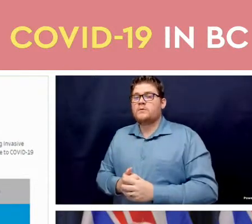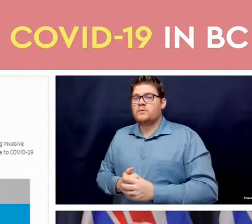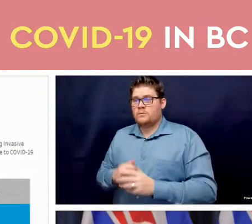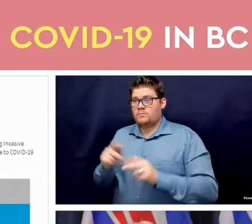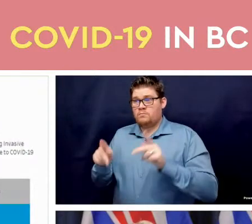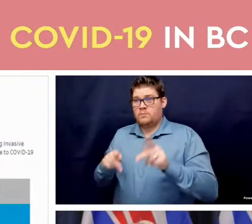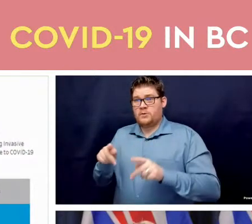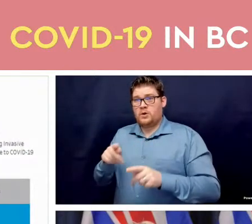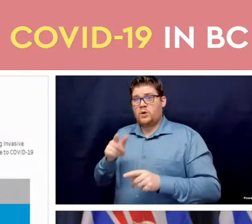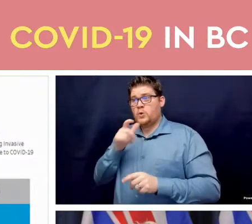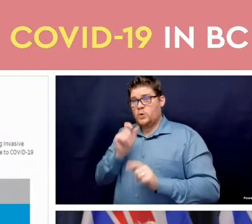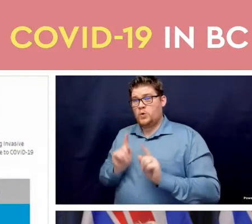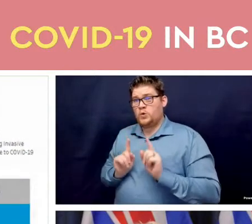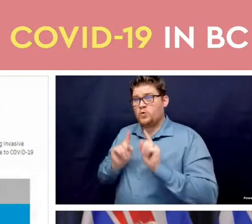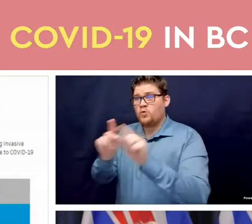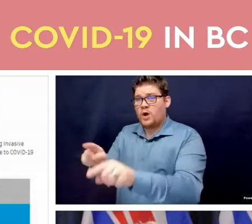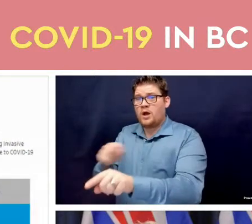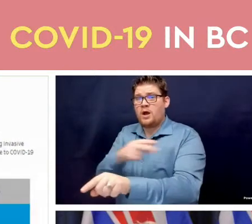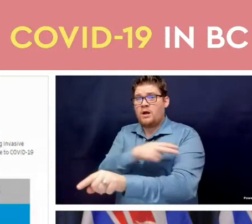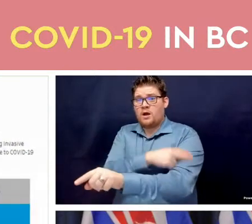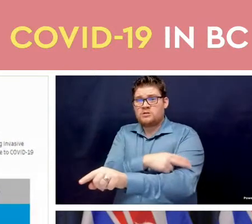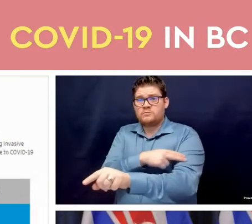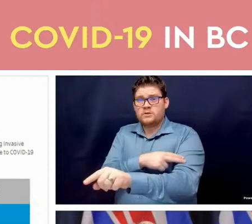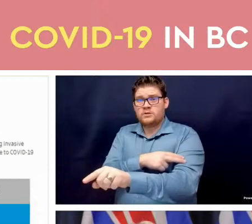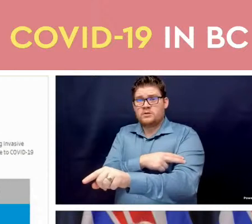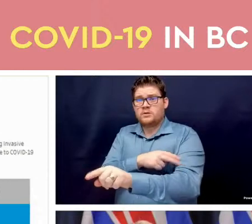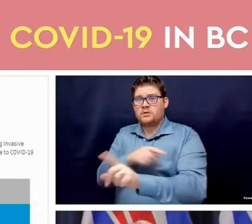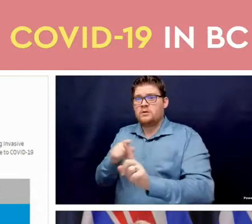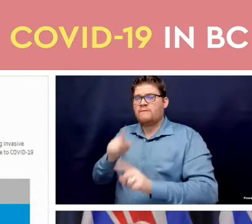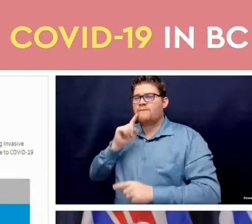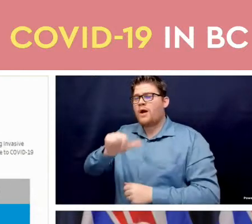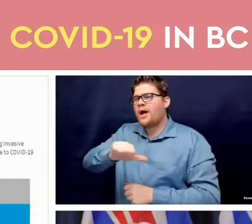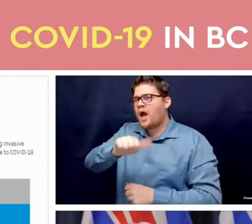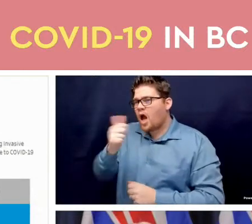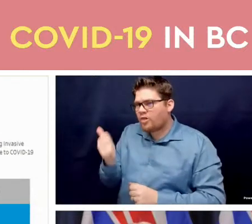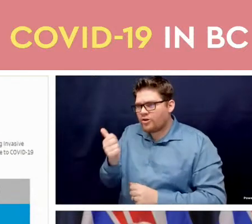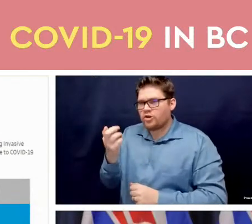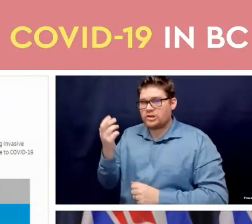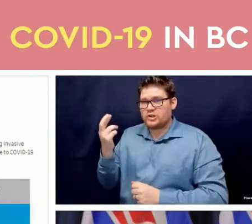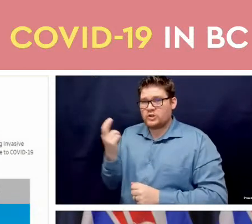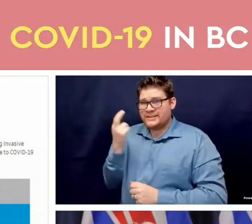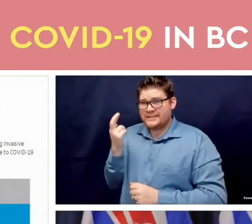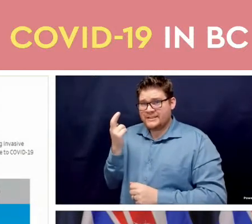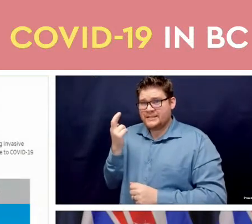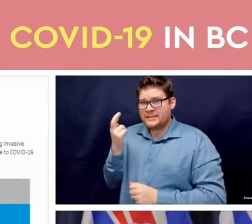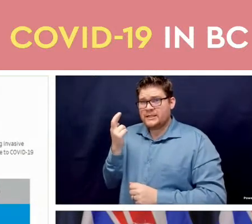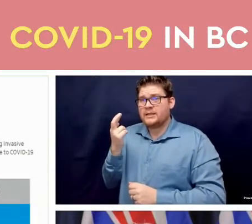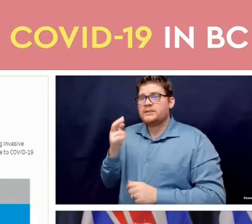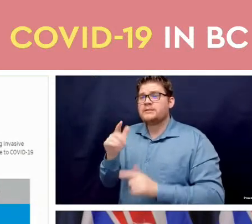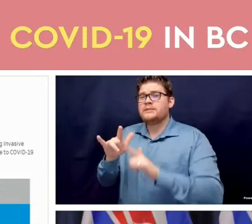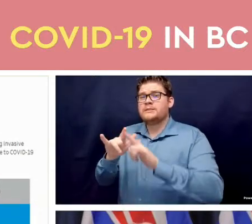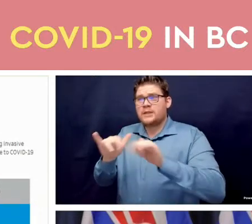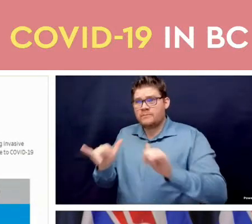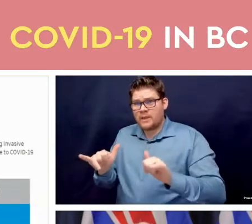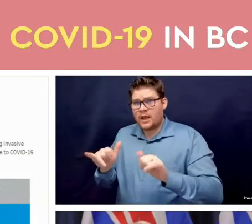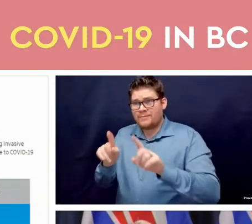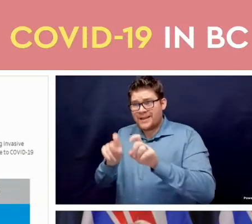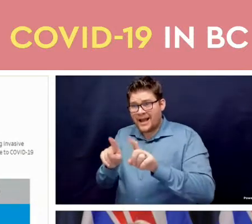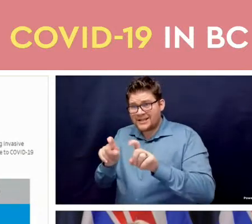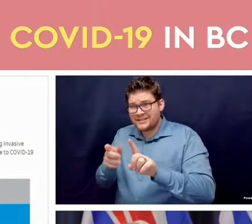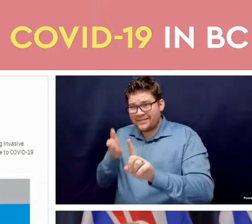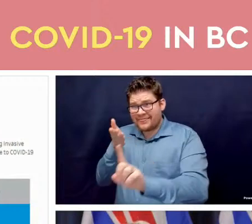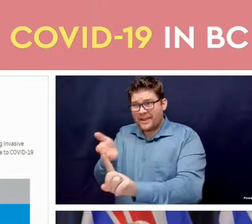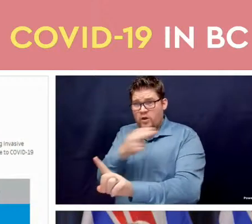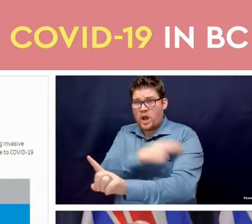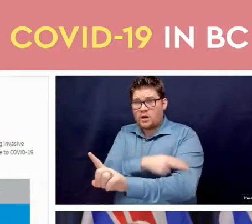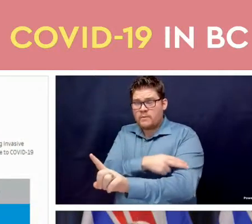being screened with a test on admission to hospital, and those tests are turning up positive. So they're not being hospitalized because of